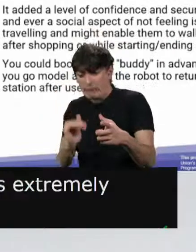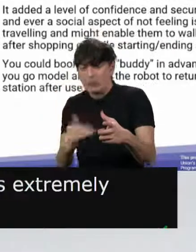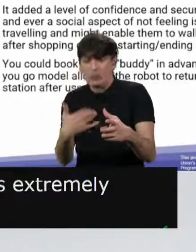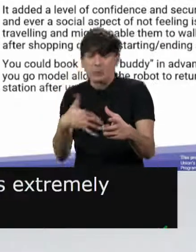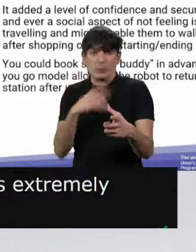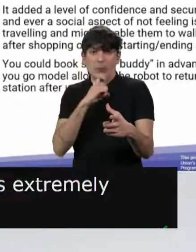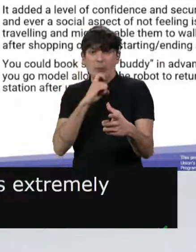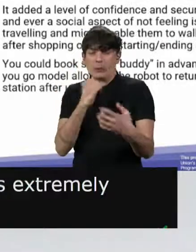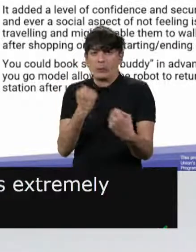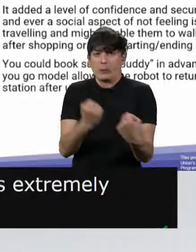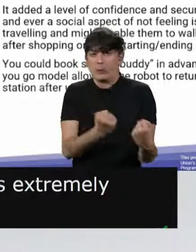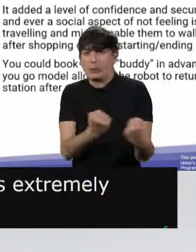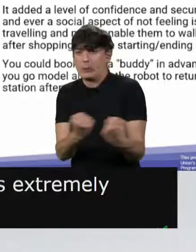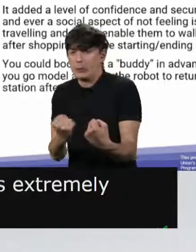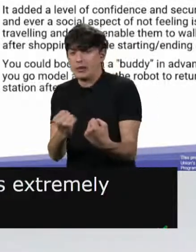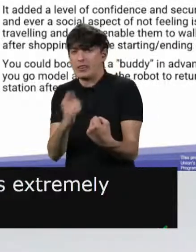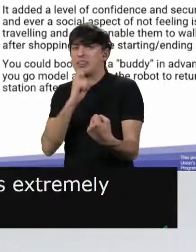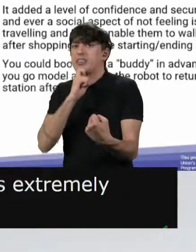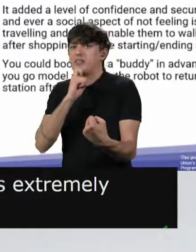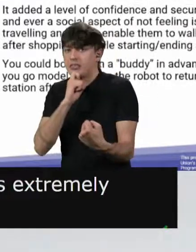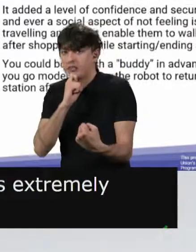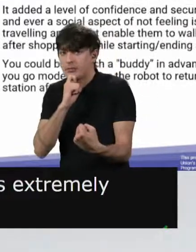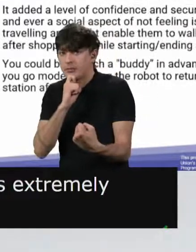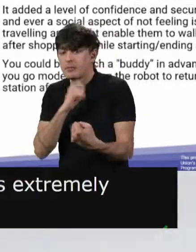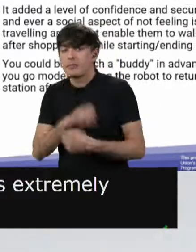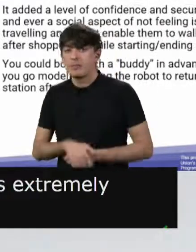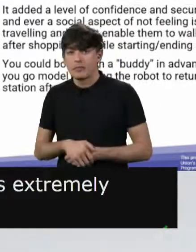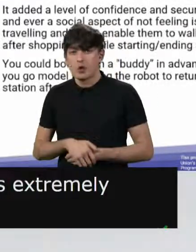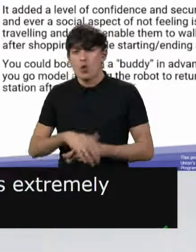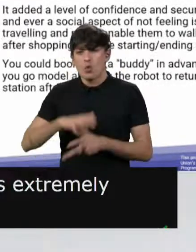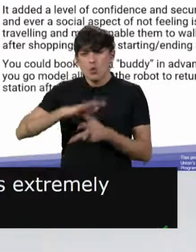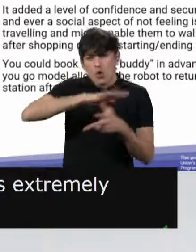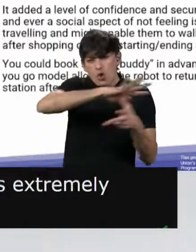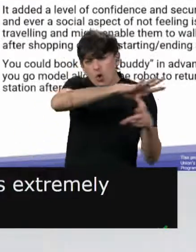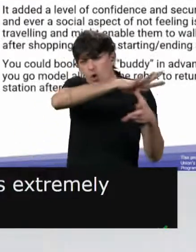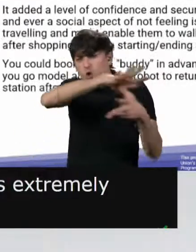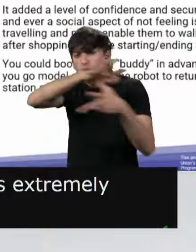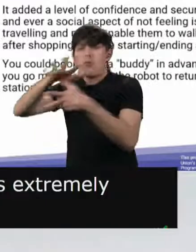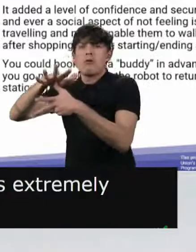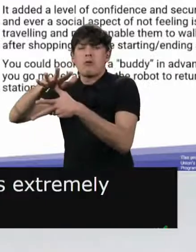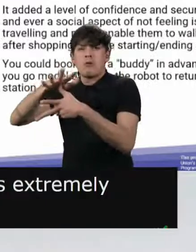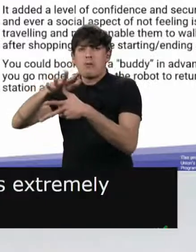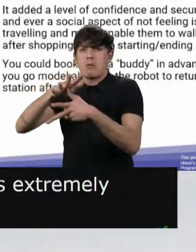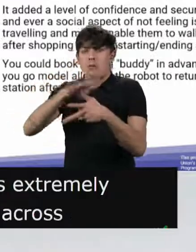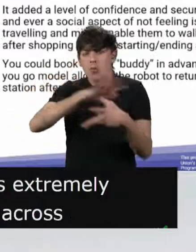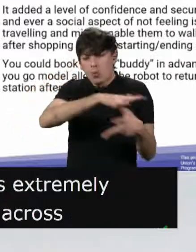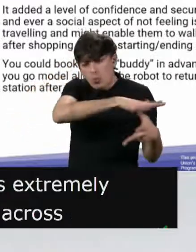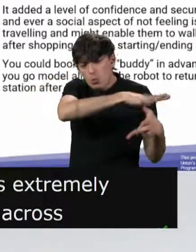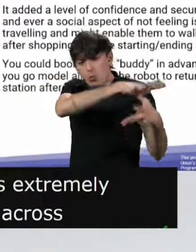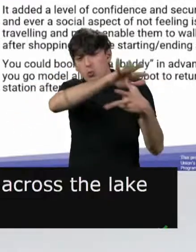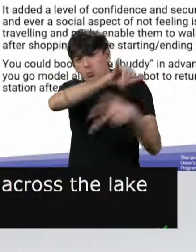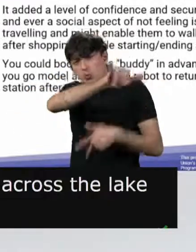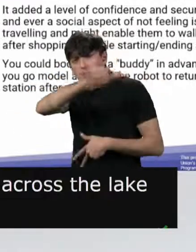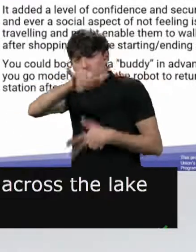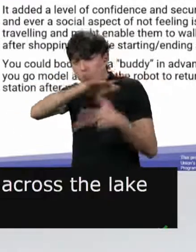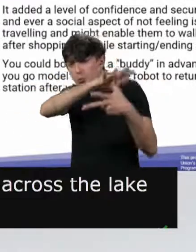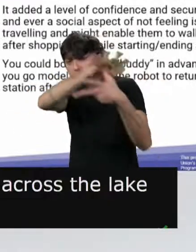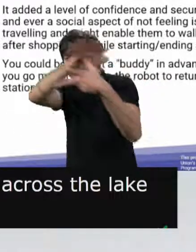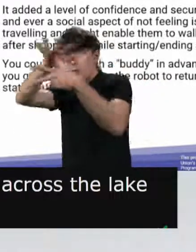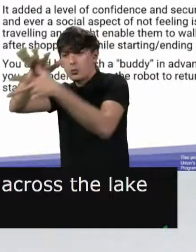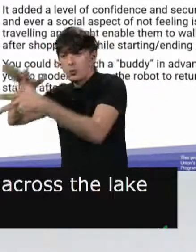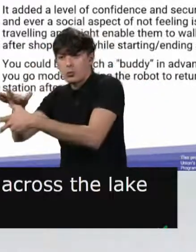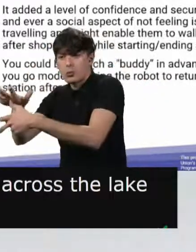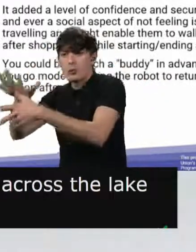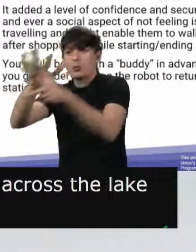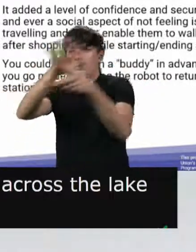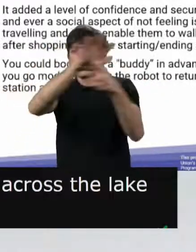a drone flying across the lake, delivering medication to the villages, using a PIN number